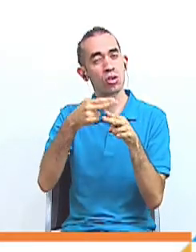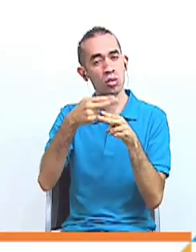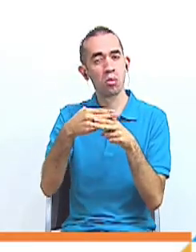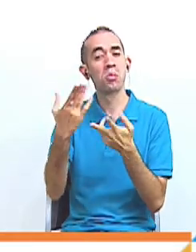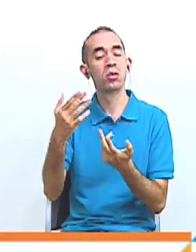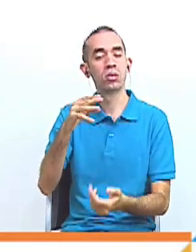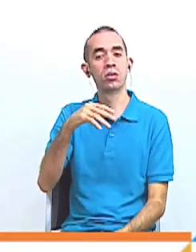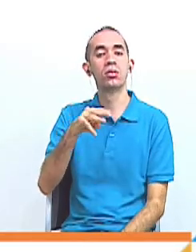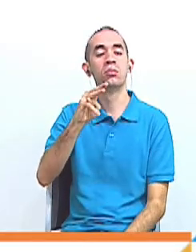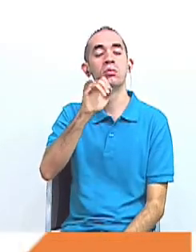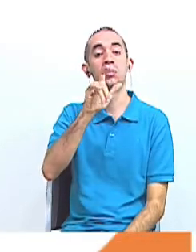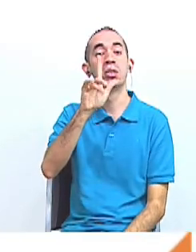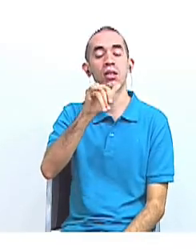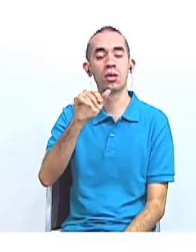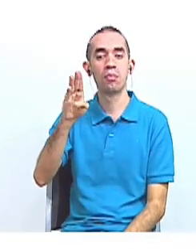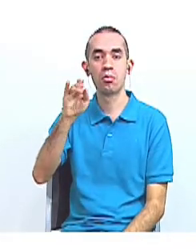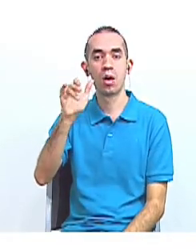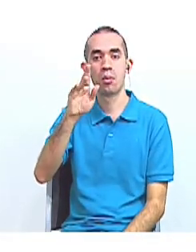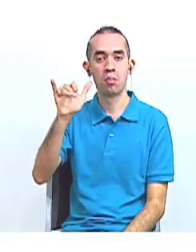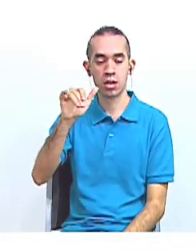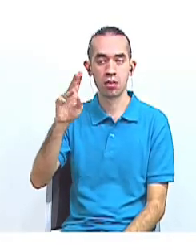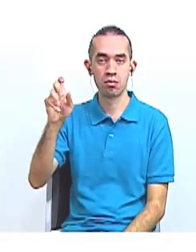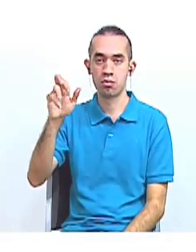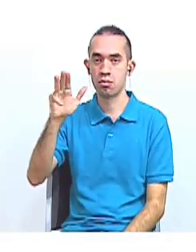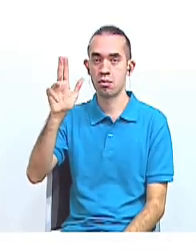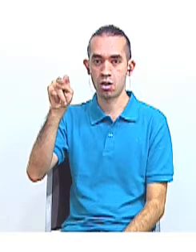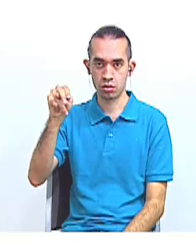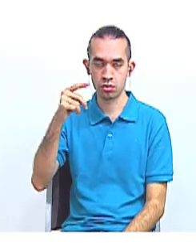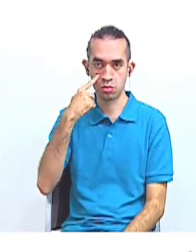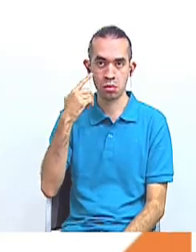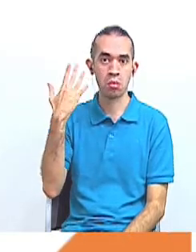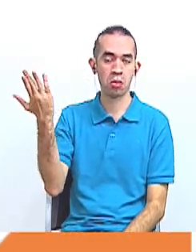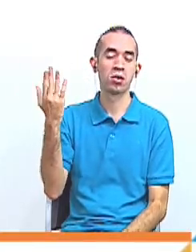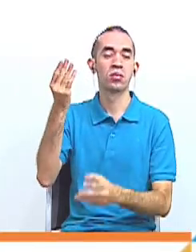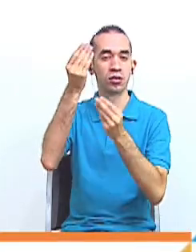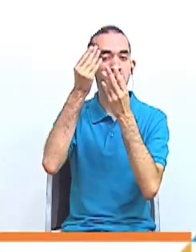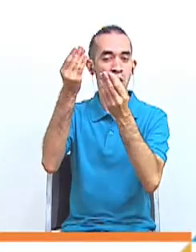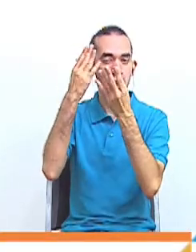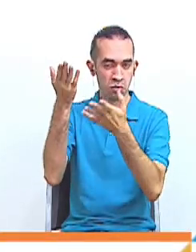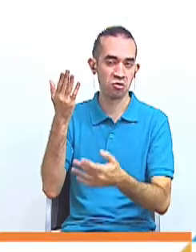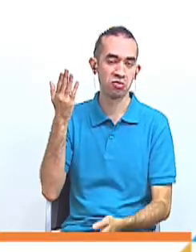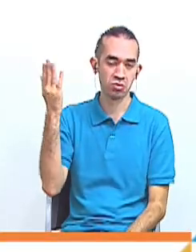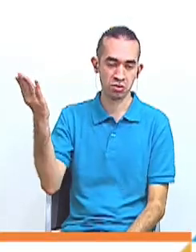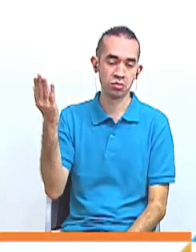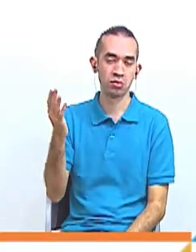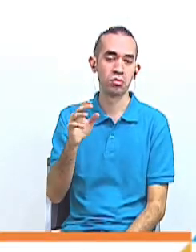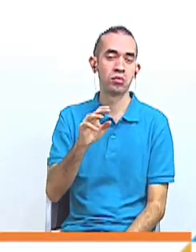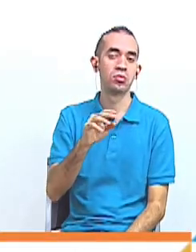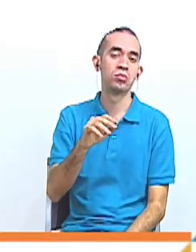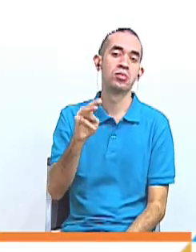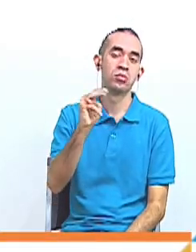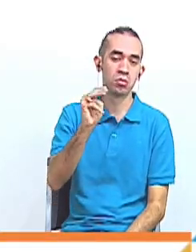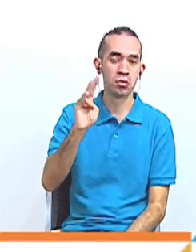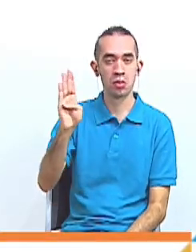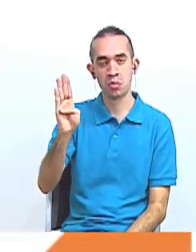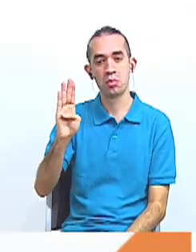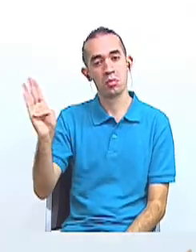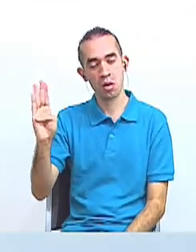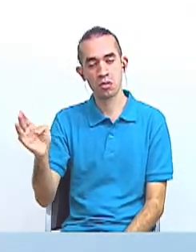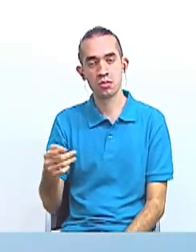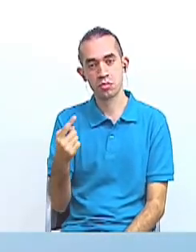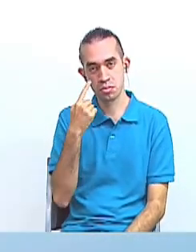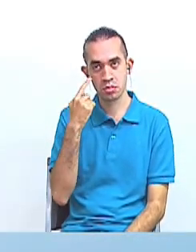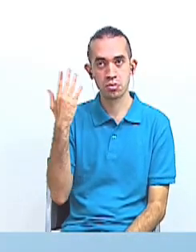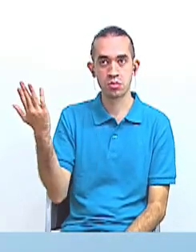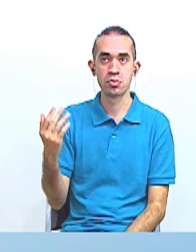is Millie Bobby Brown, okay? So we're going to see the information that we have for Millie Bobby Brown,